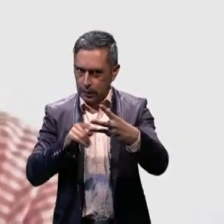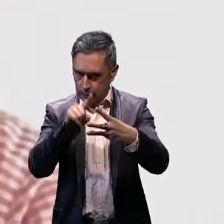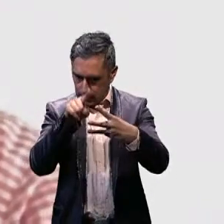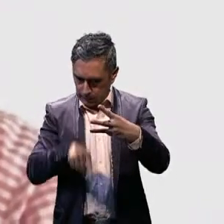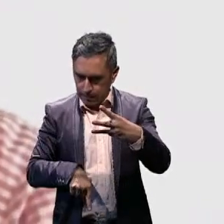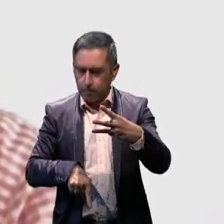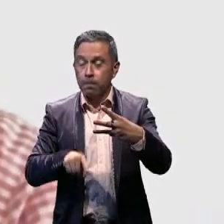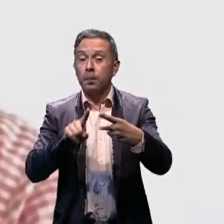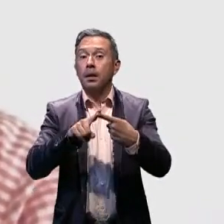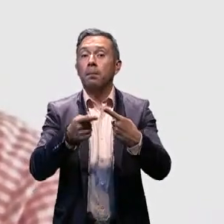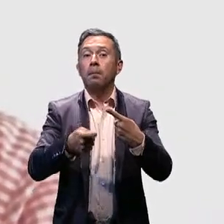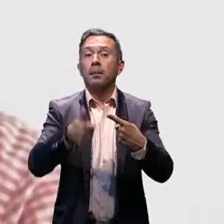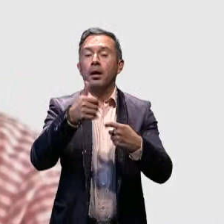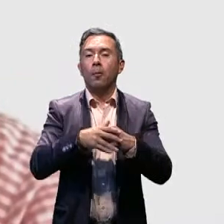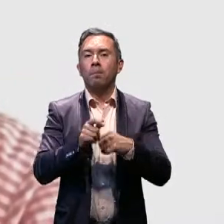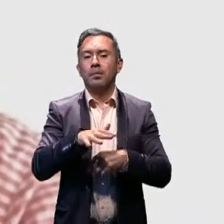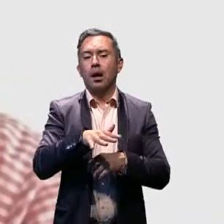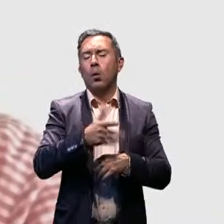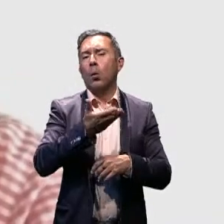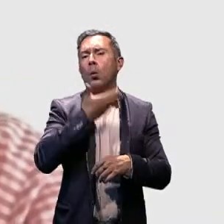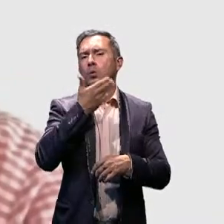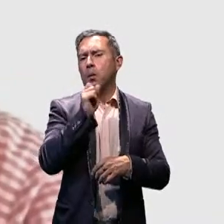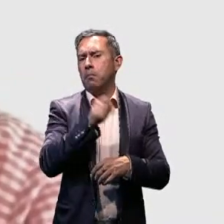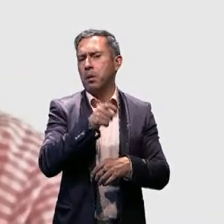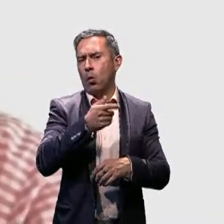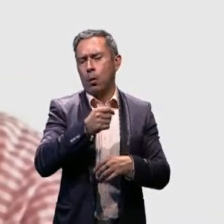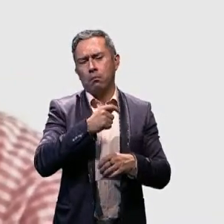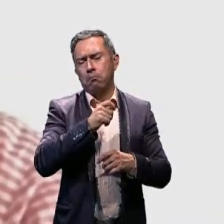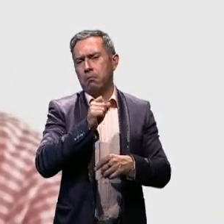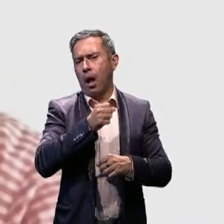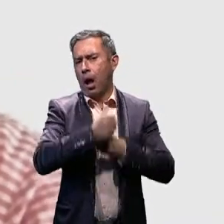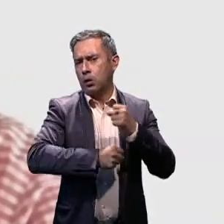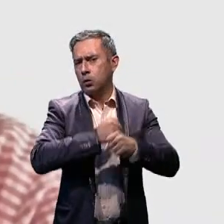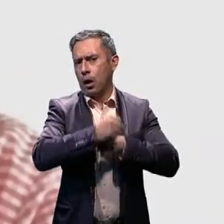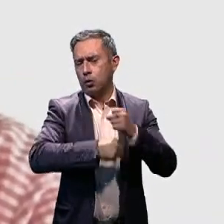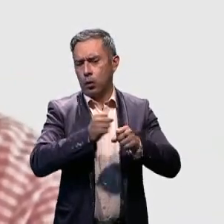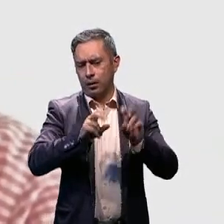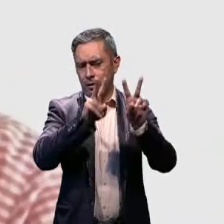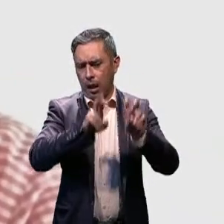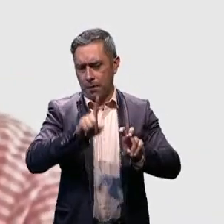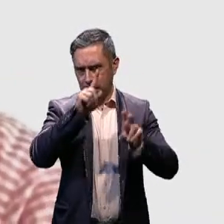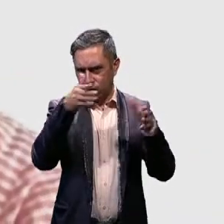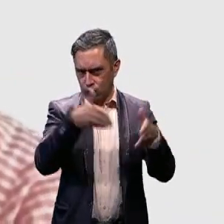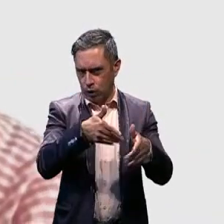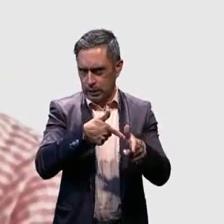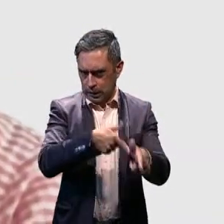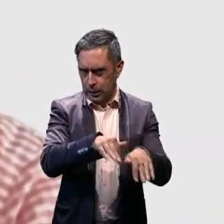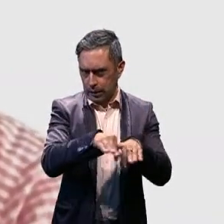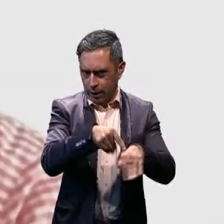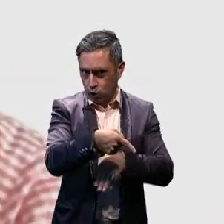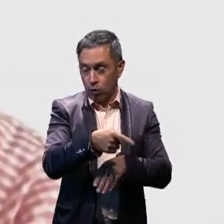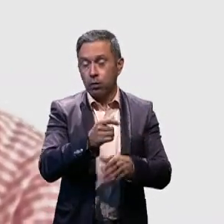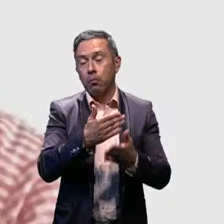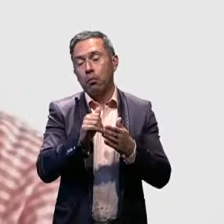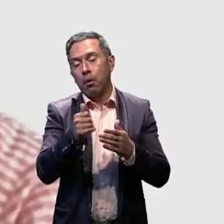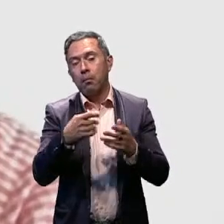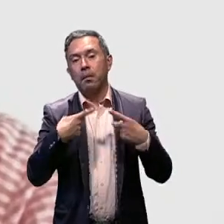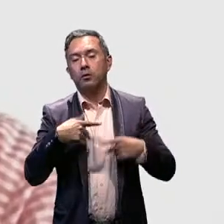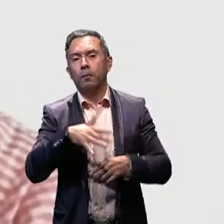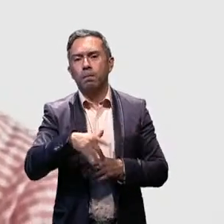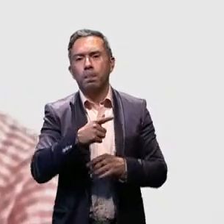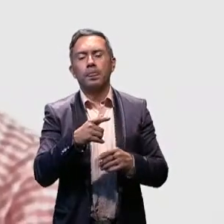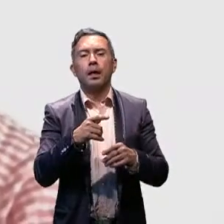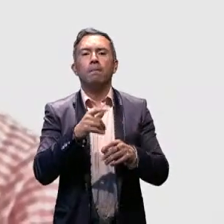axes. On the one hand, we continue working in our traditional approach areas, like the strengthening of the